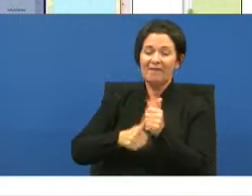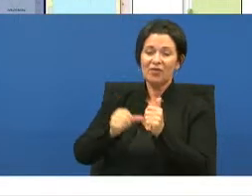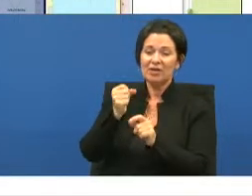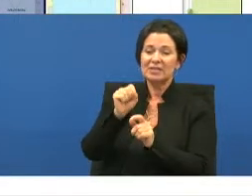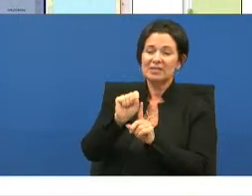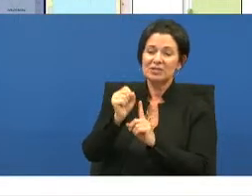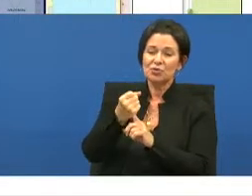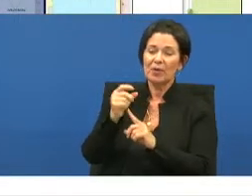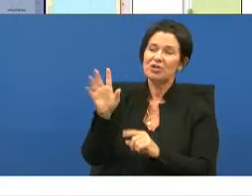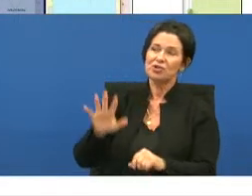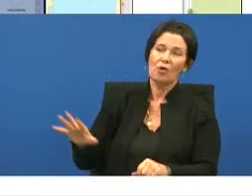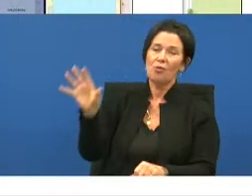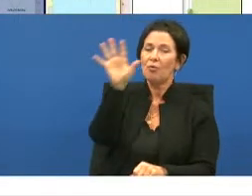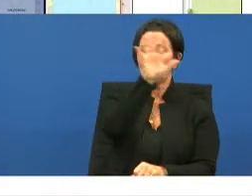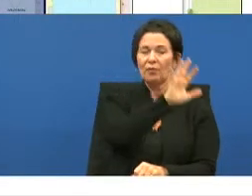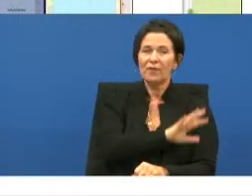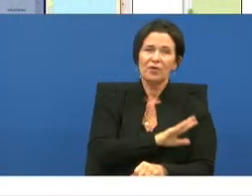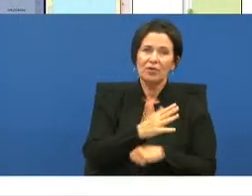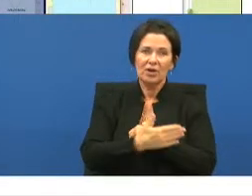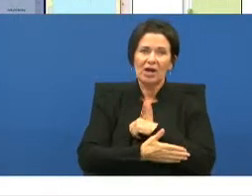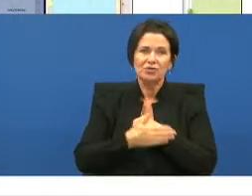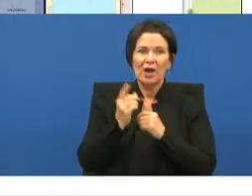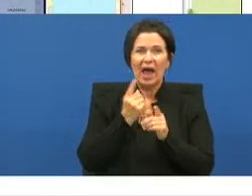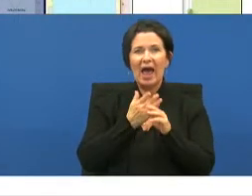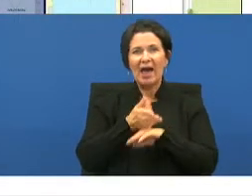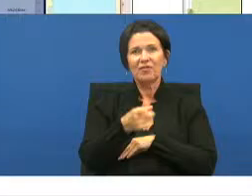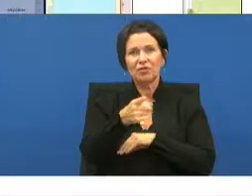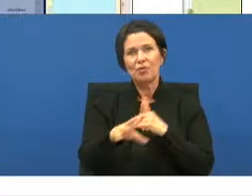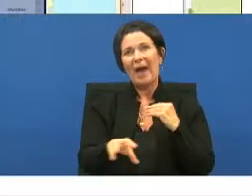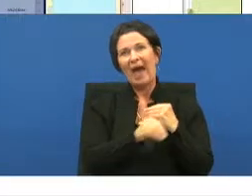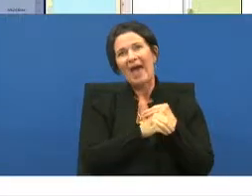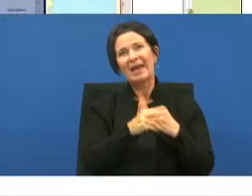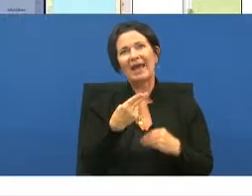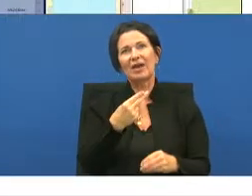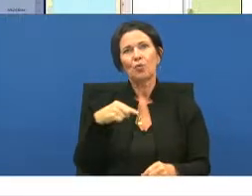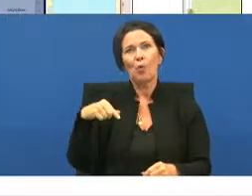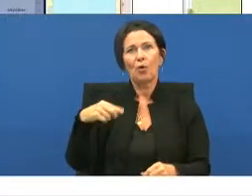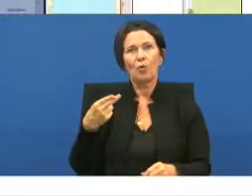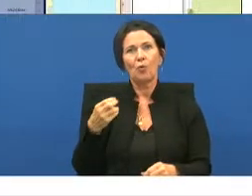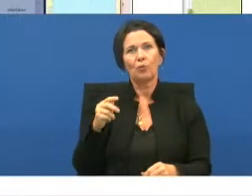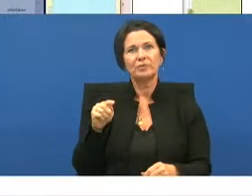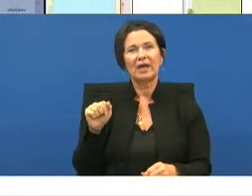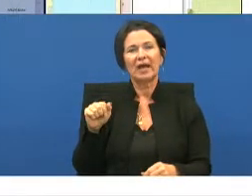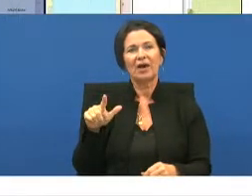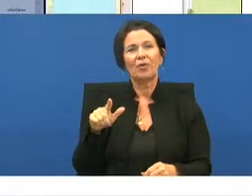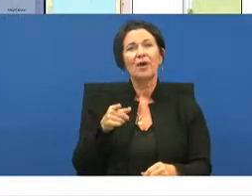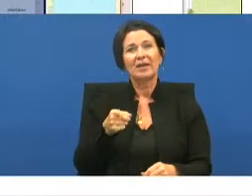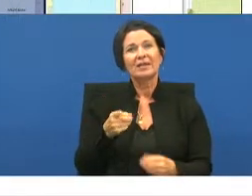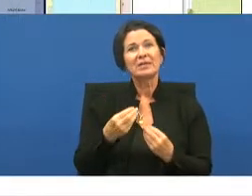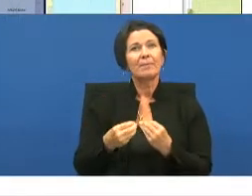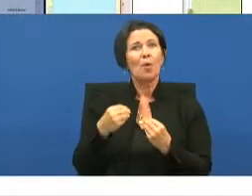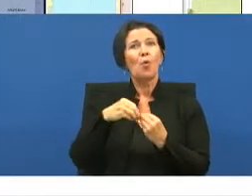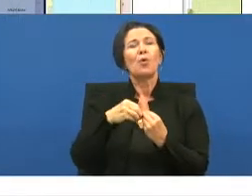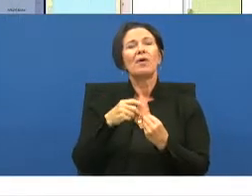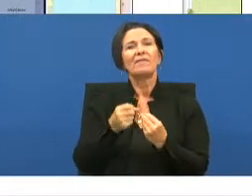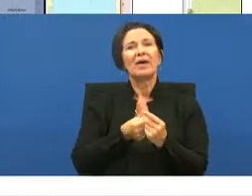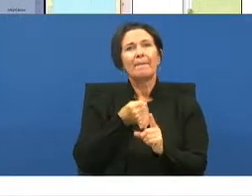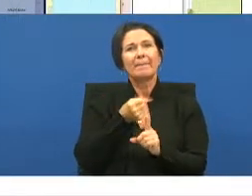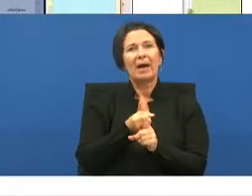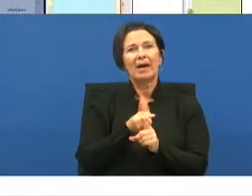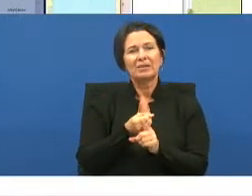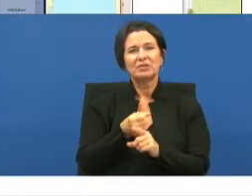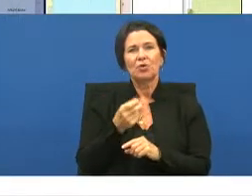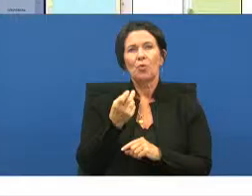country after a headquarters hotel is introduced. And it's even a stronger impact for those hotels that are not